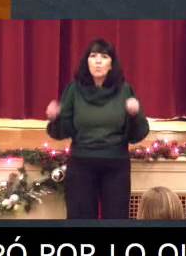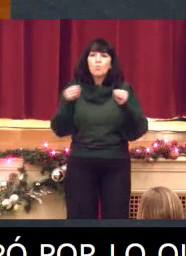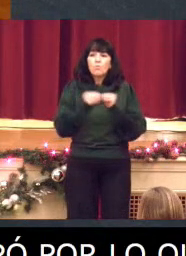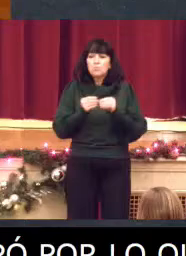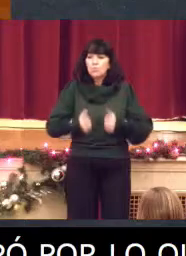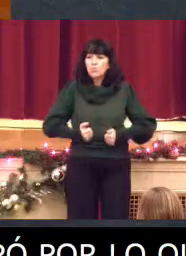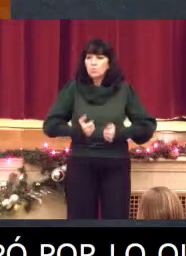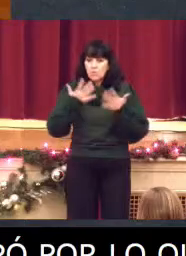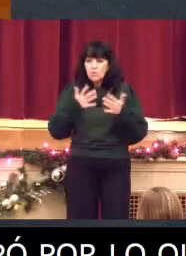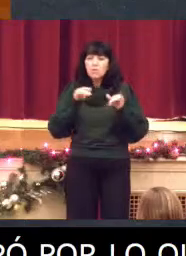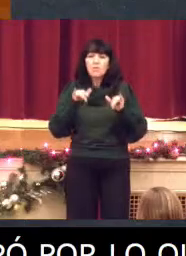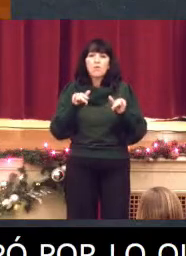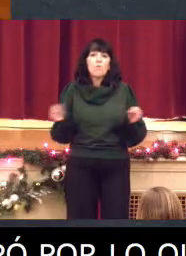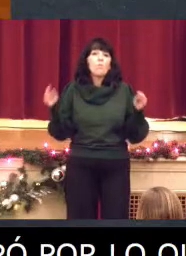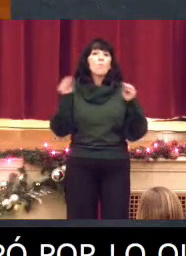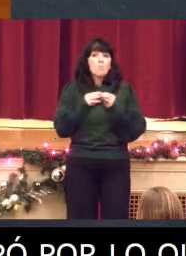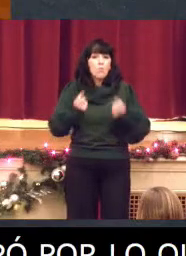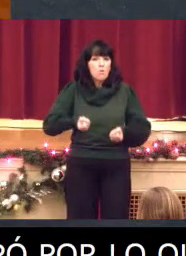they're hearing us.